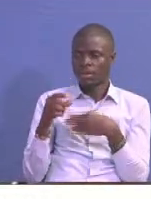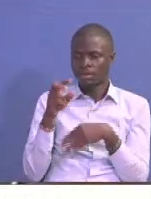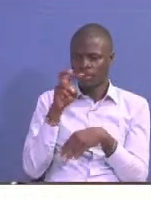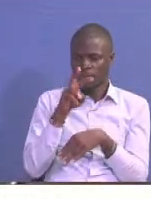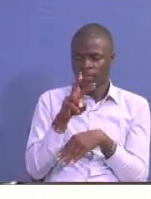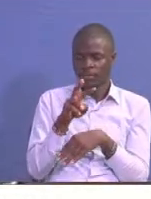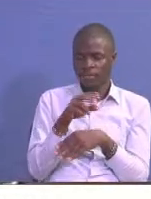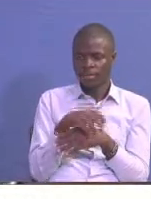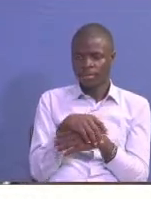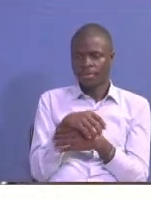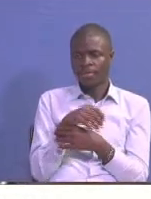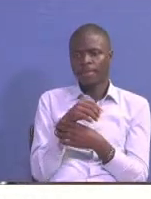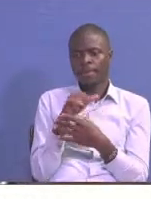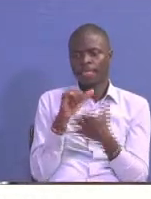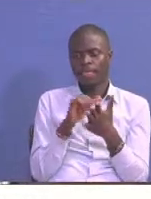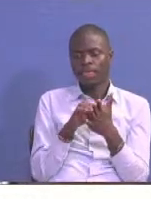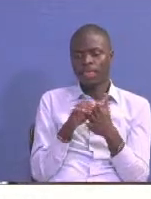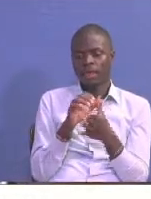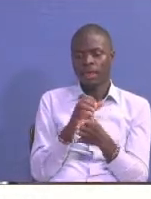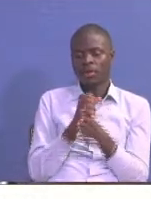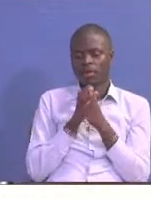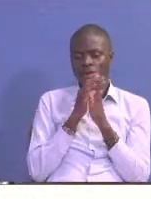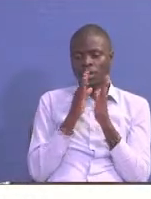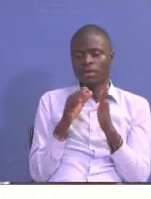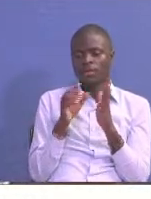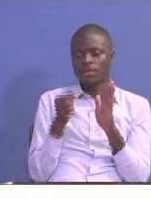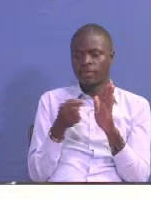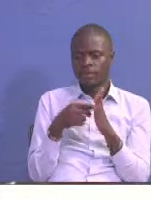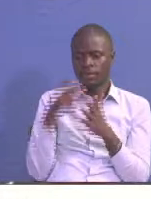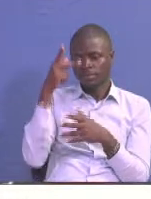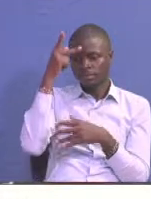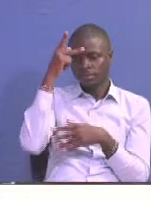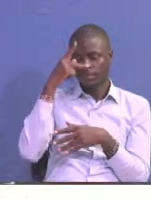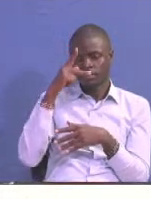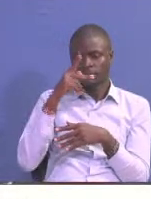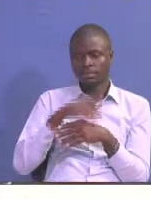find that ownership of those policies